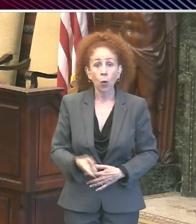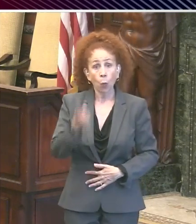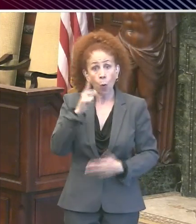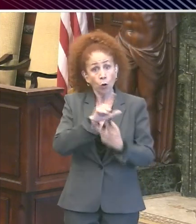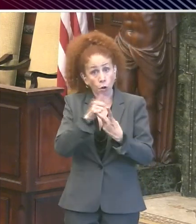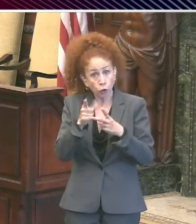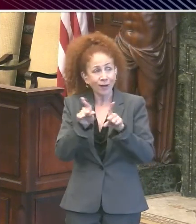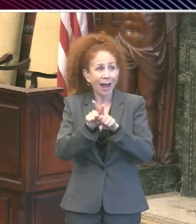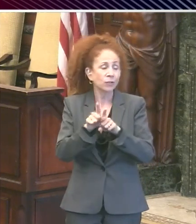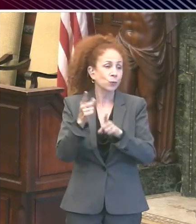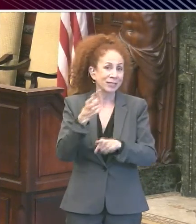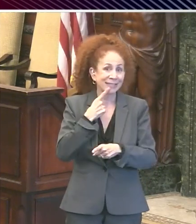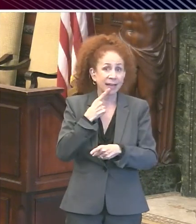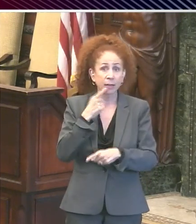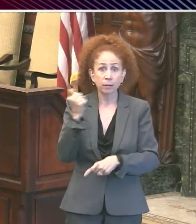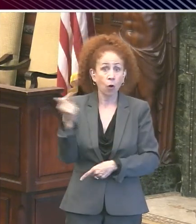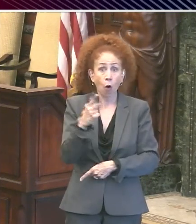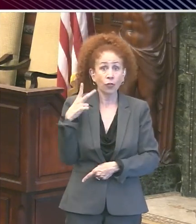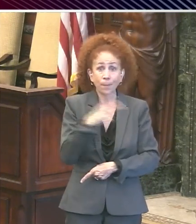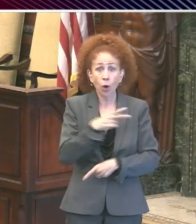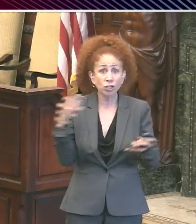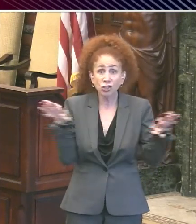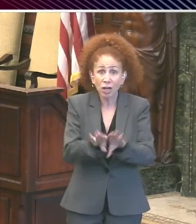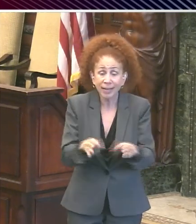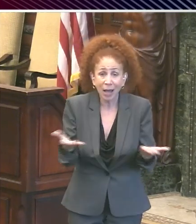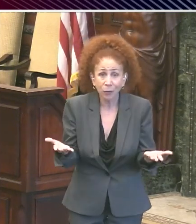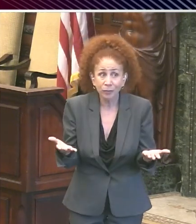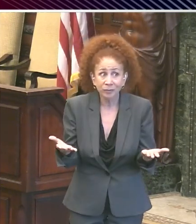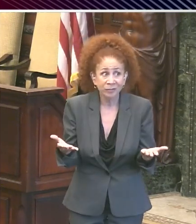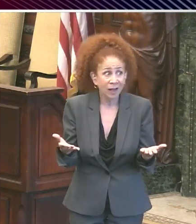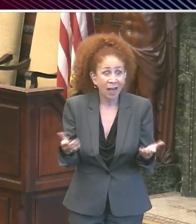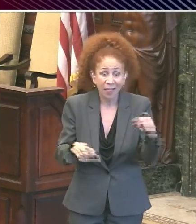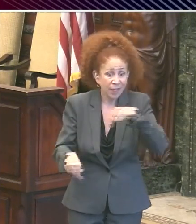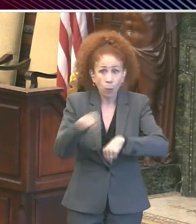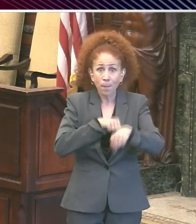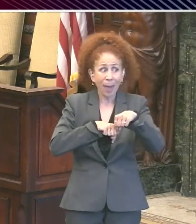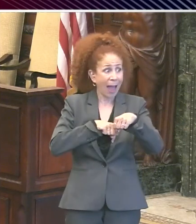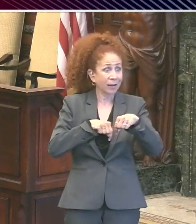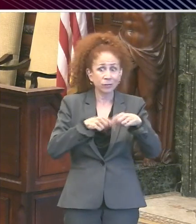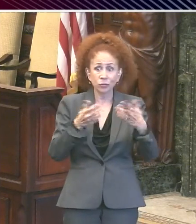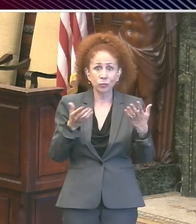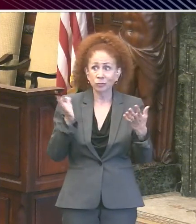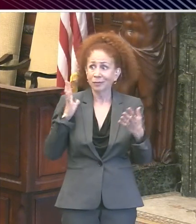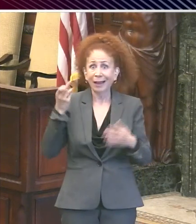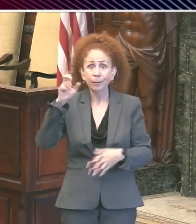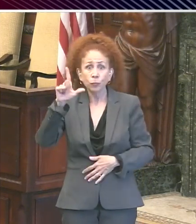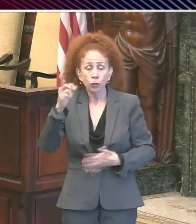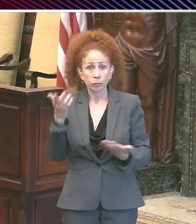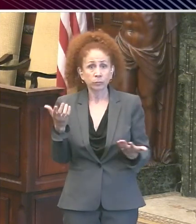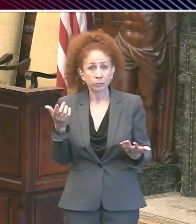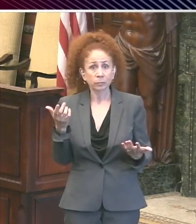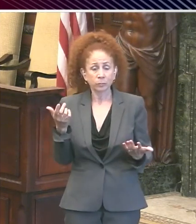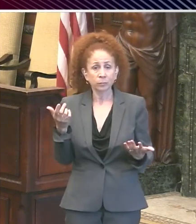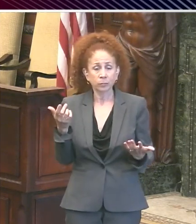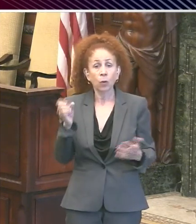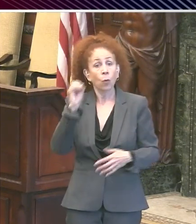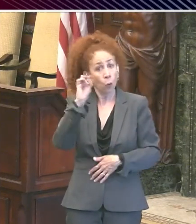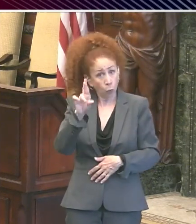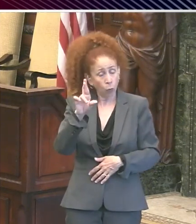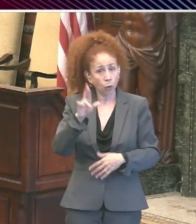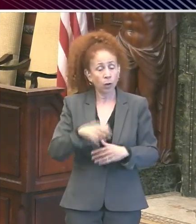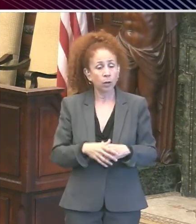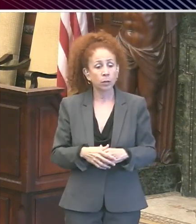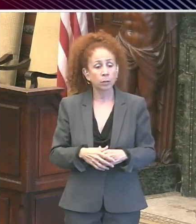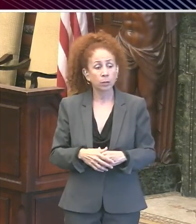alternative is we say all the parks are shut down, no one can go to parks. We're back to where we were in April. Or we